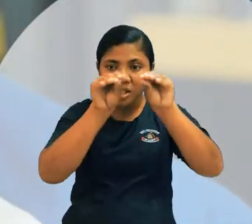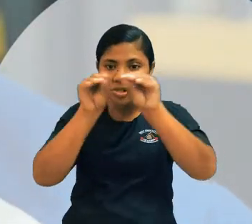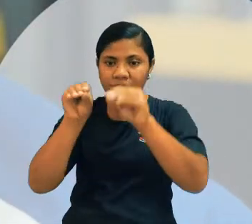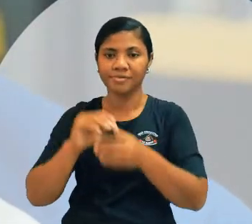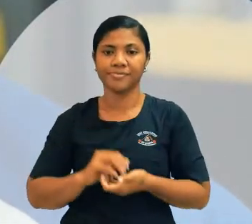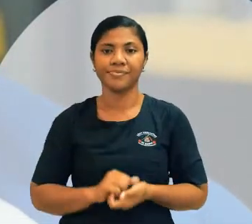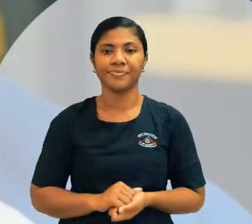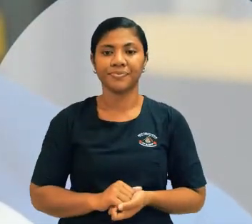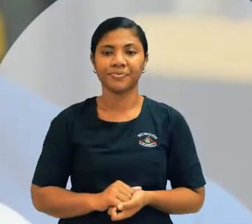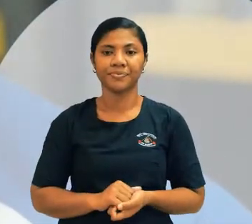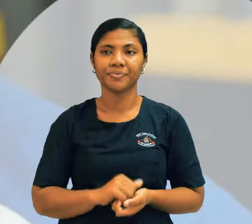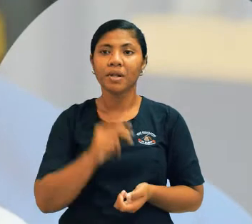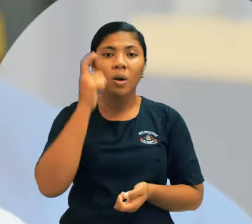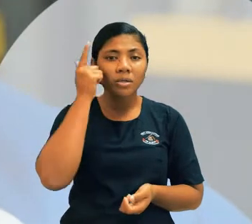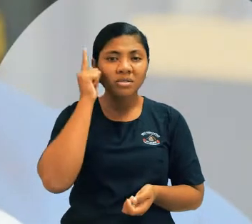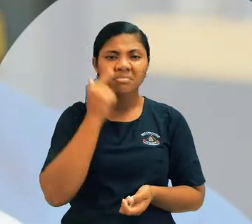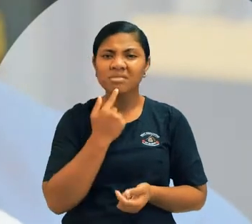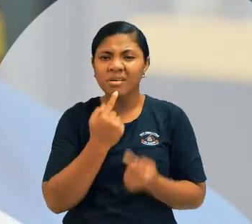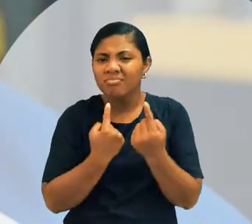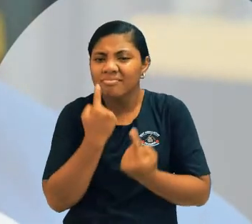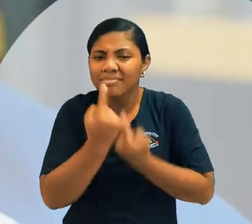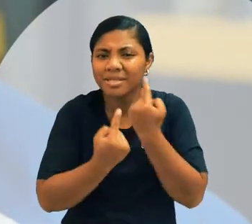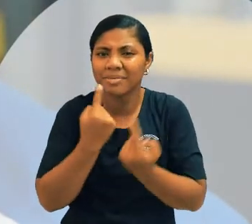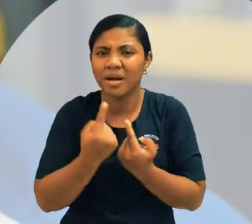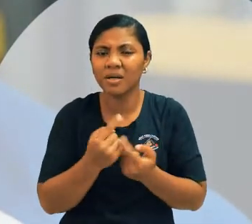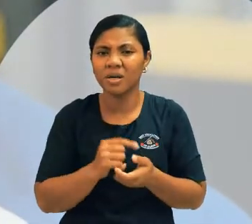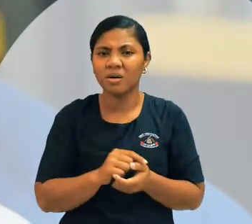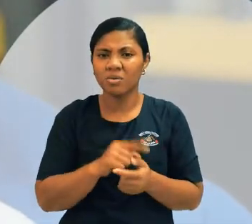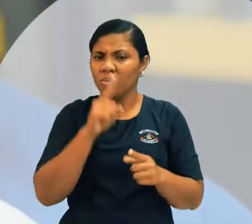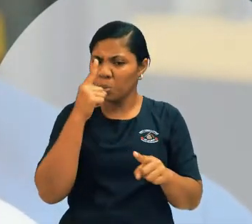way of trying to reach the students when the lockdown was